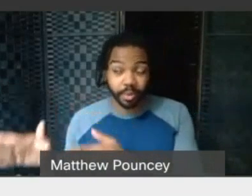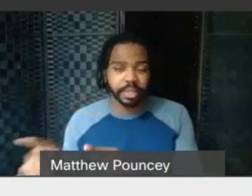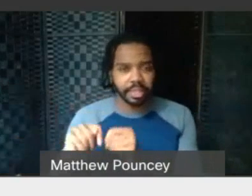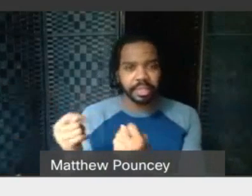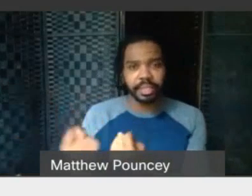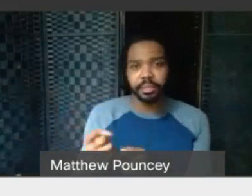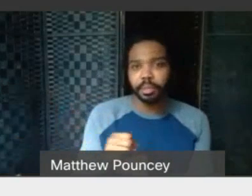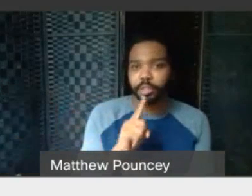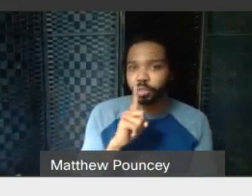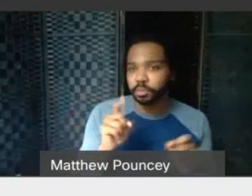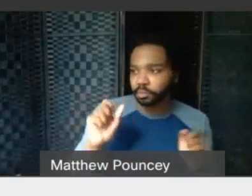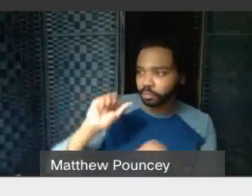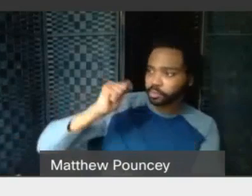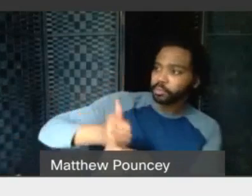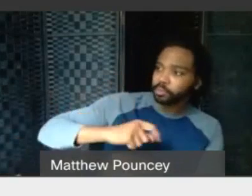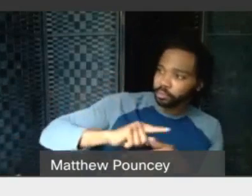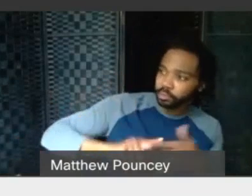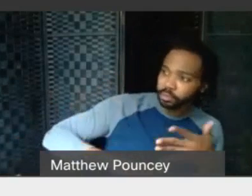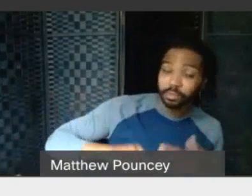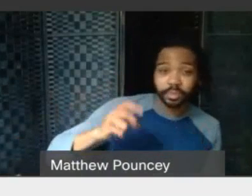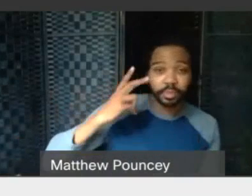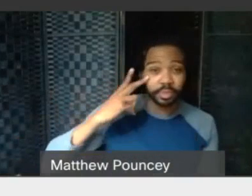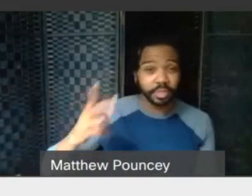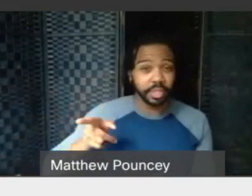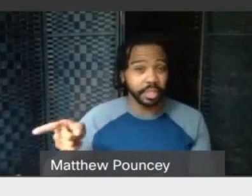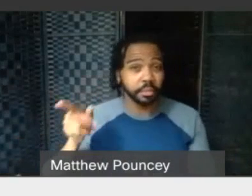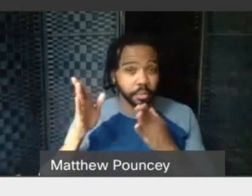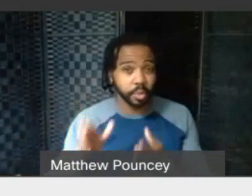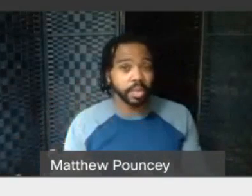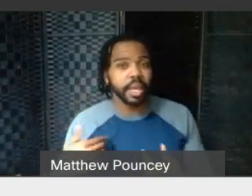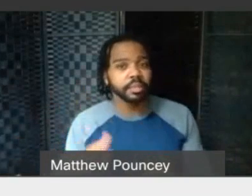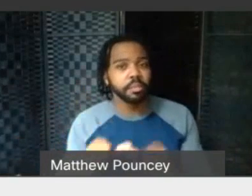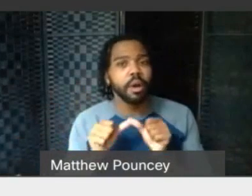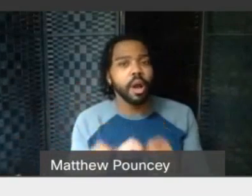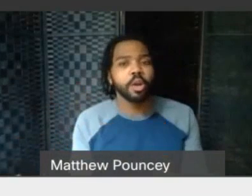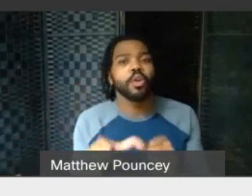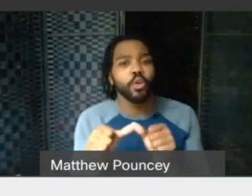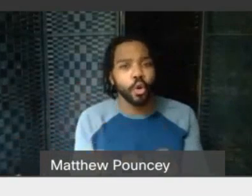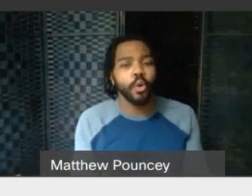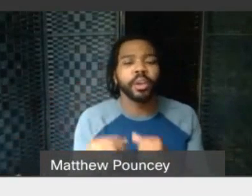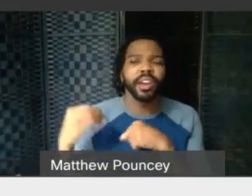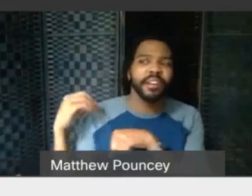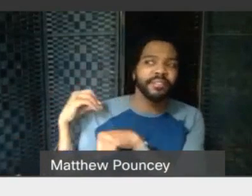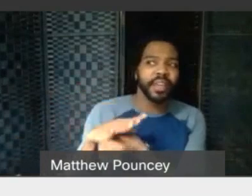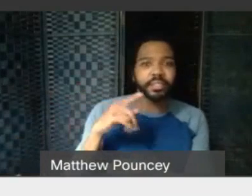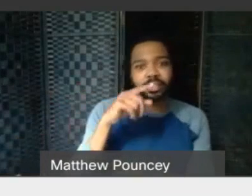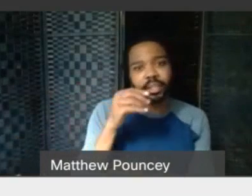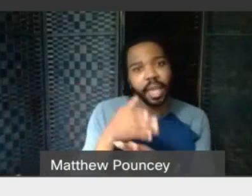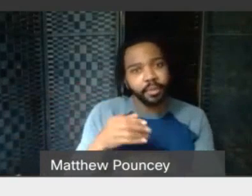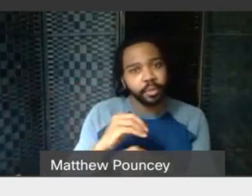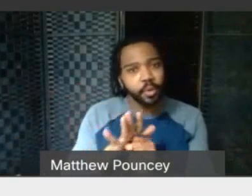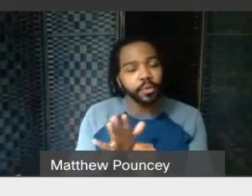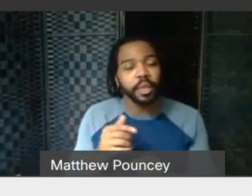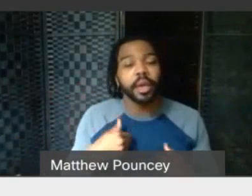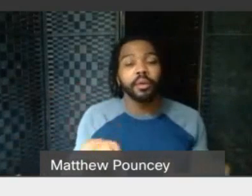we see that the person is experiencing some untoward effects of the public health emergency.